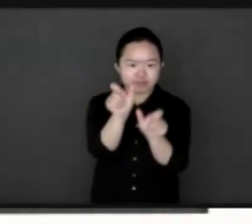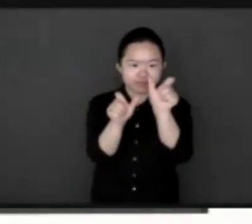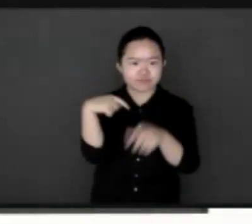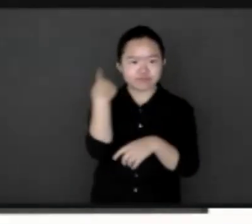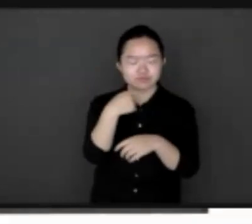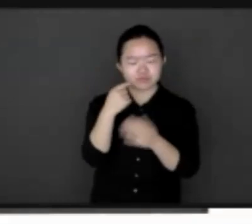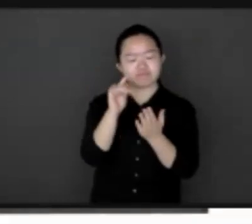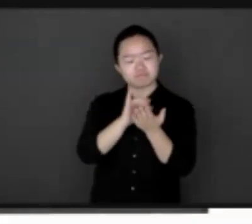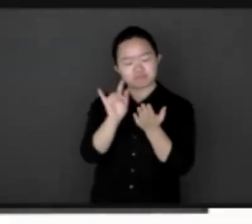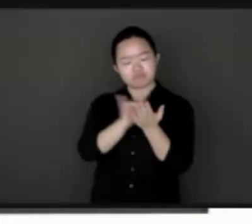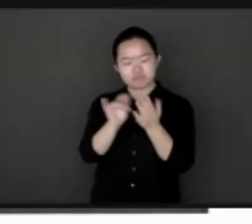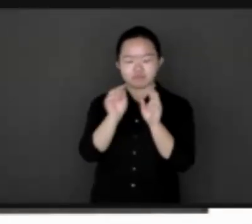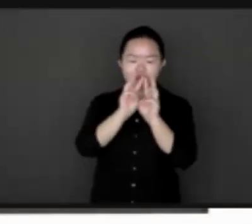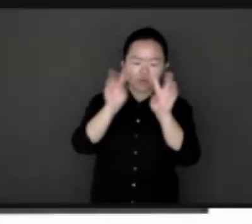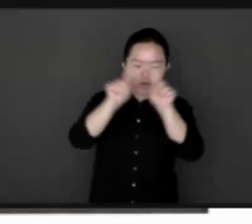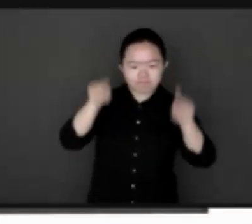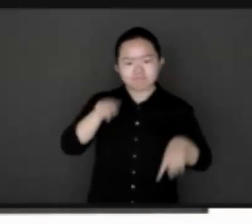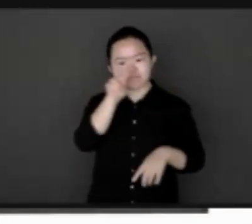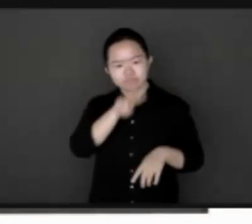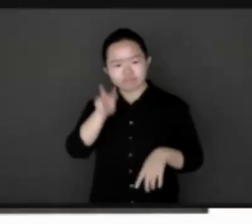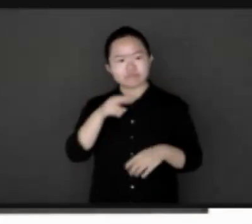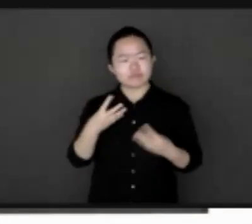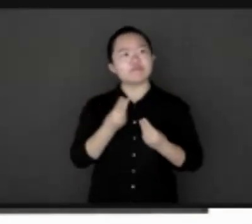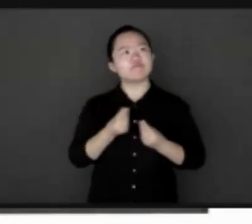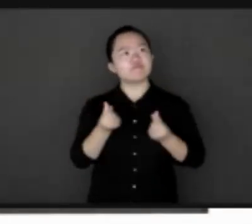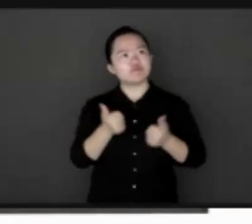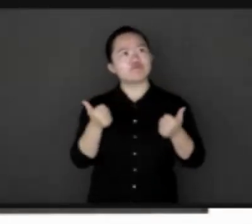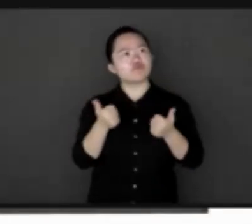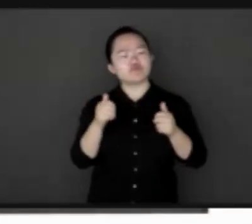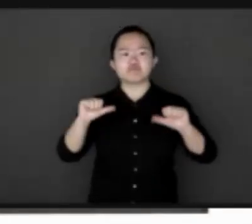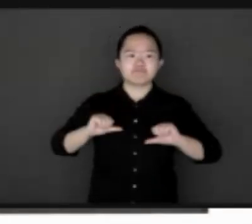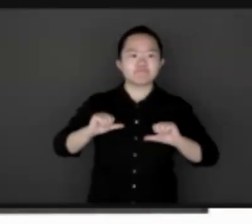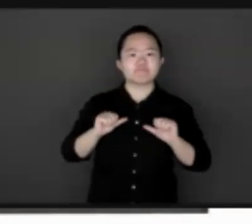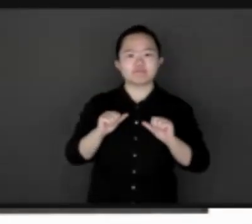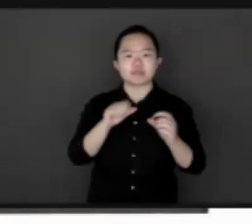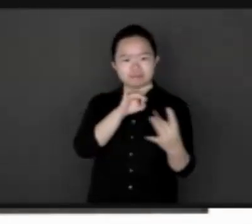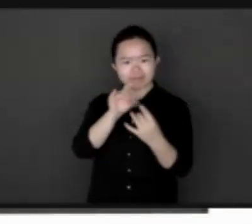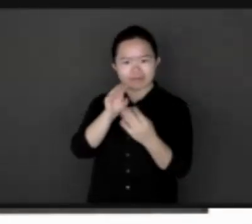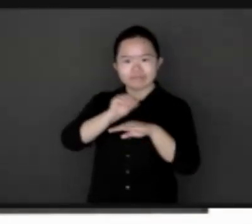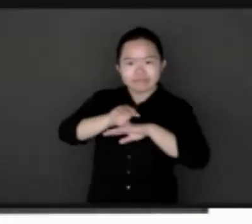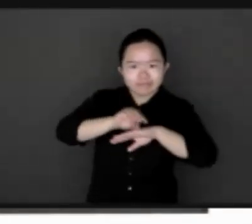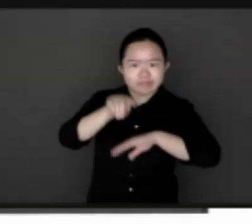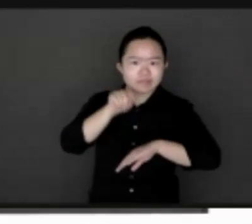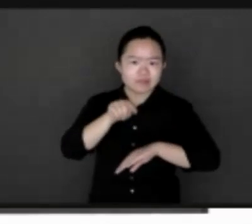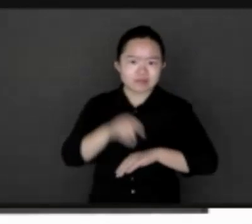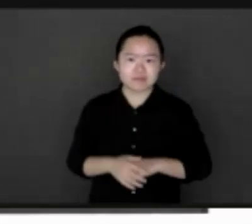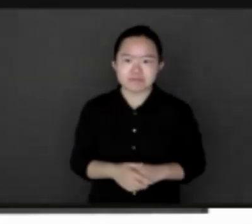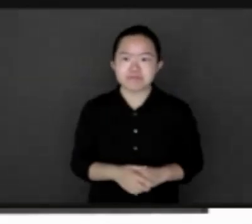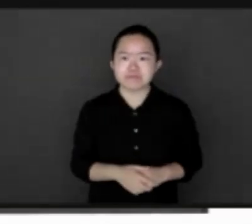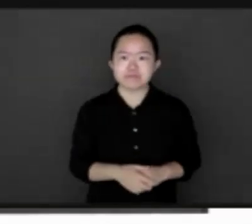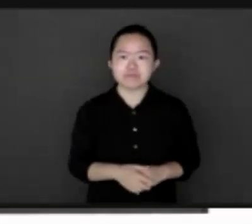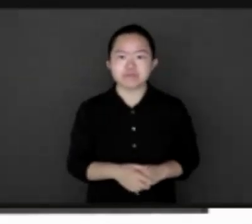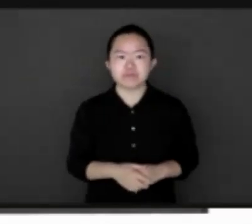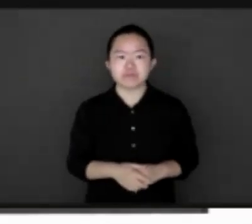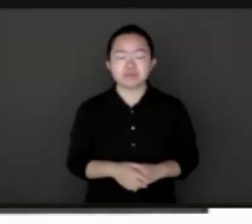and it definitely doesn't work on all levels. But when the end users have time and energy